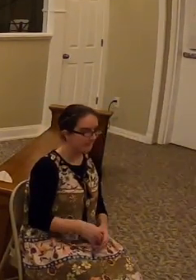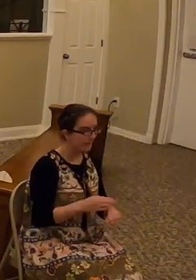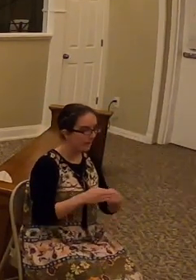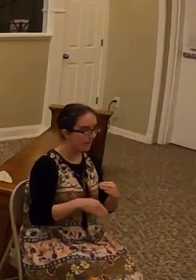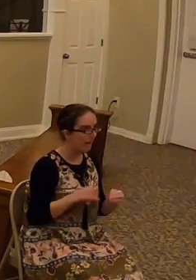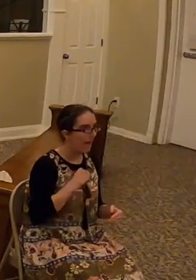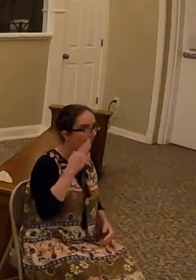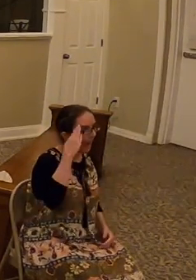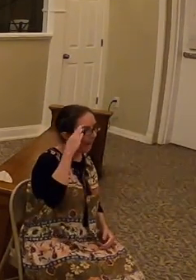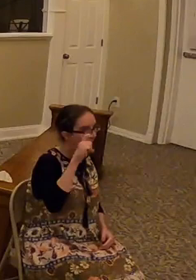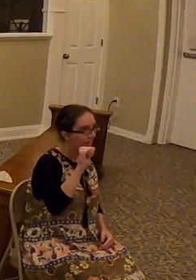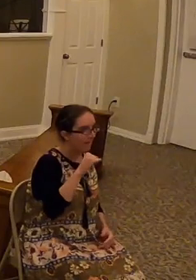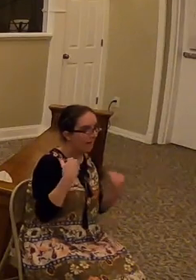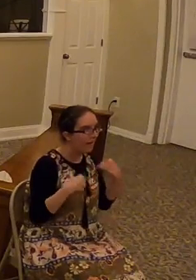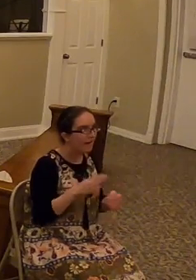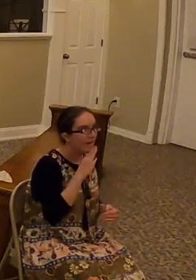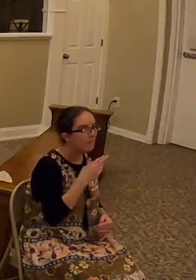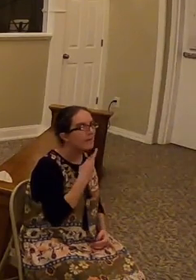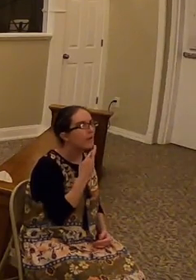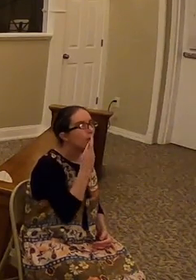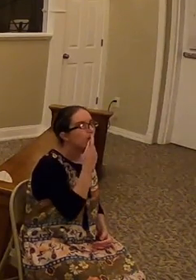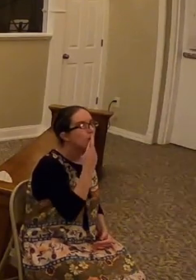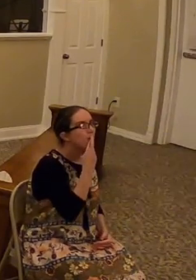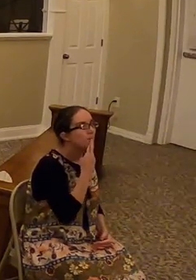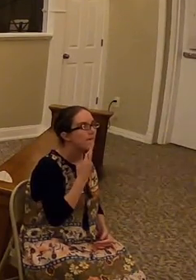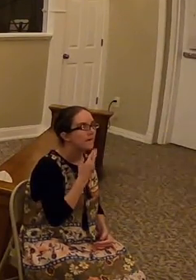Then I know Elijah had to be a redneck.